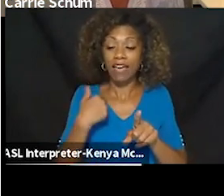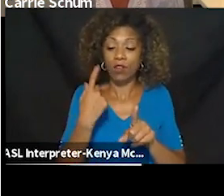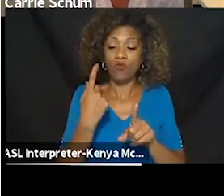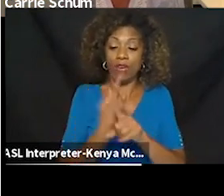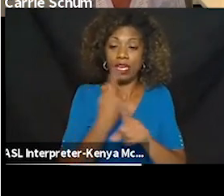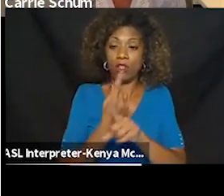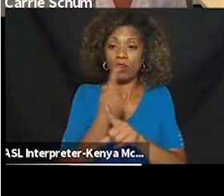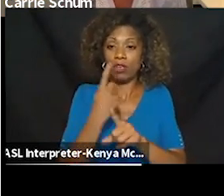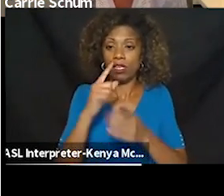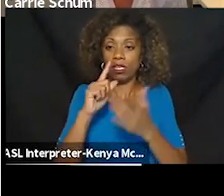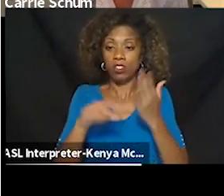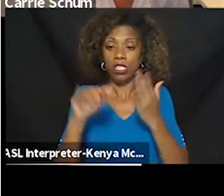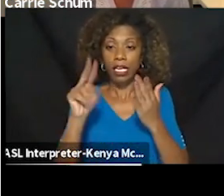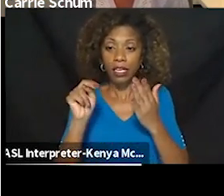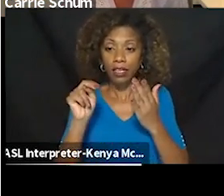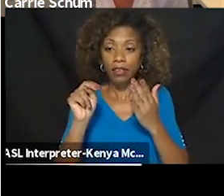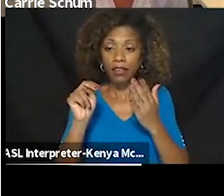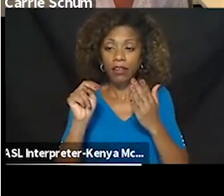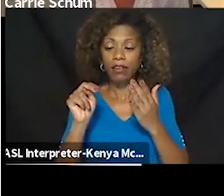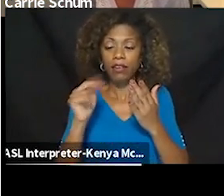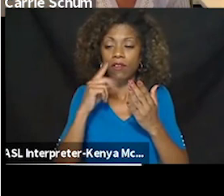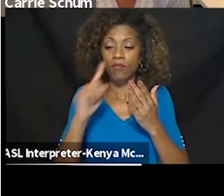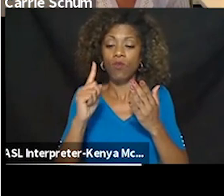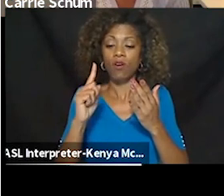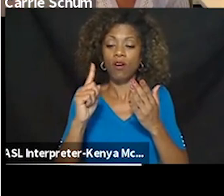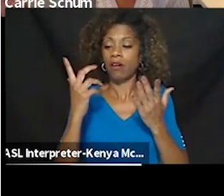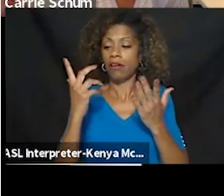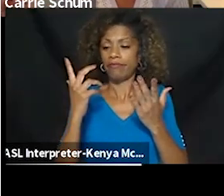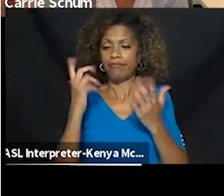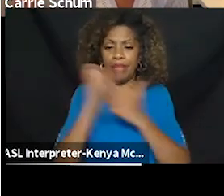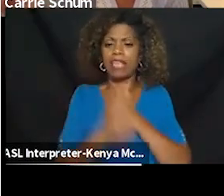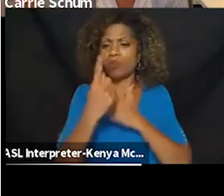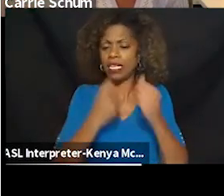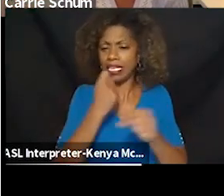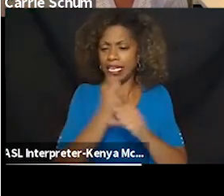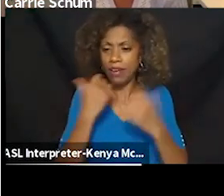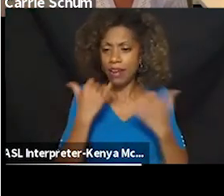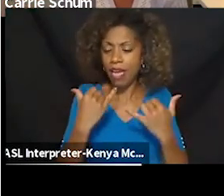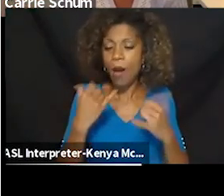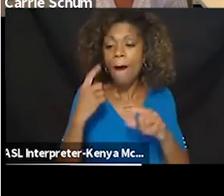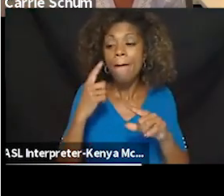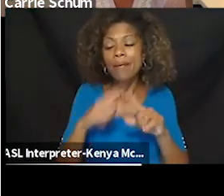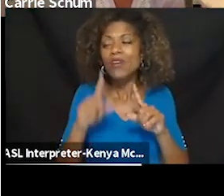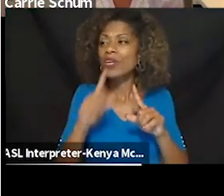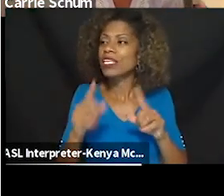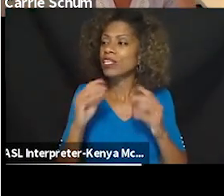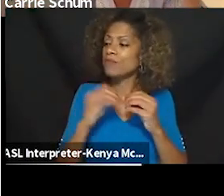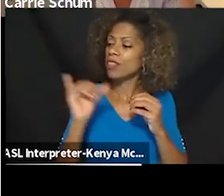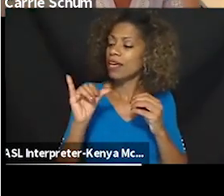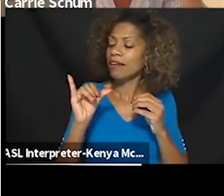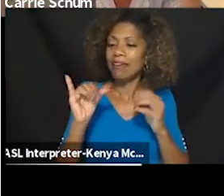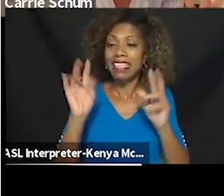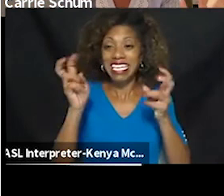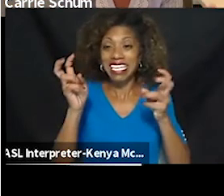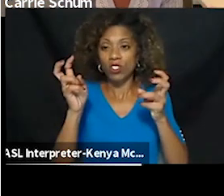tracking questions for now over a year, but also sort of addressing the issues of the day as well. So we could say,